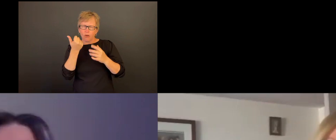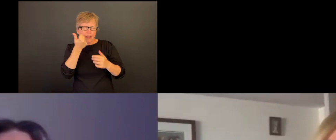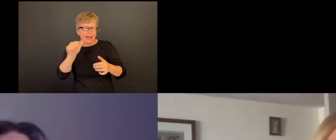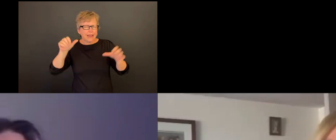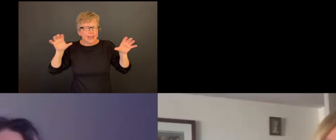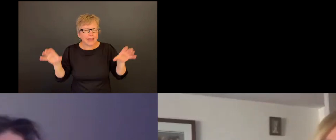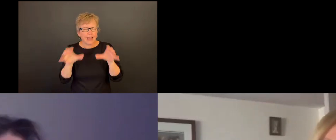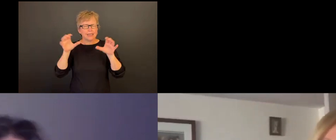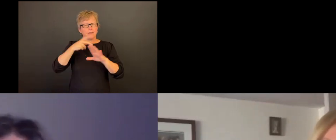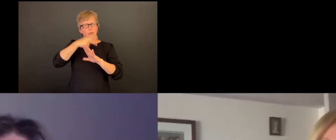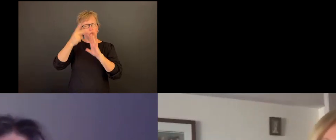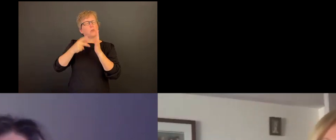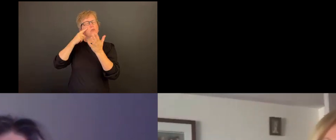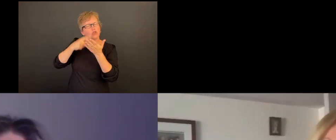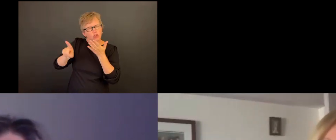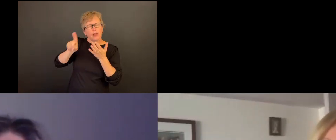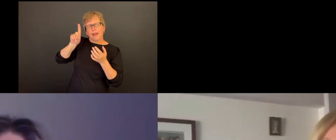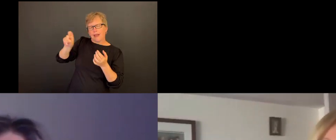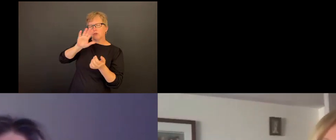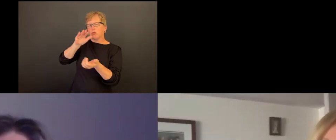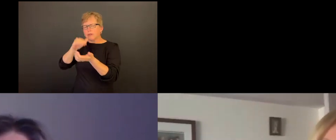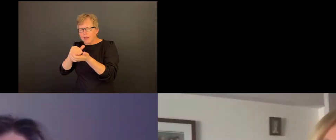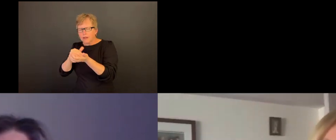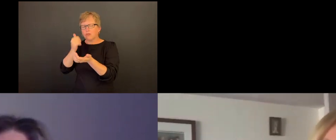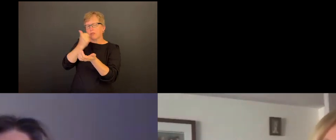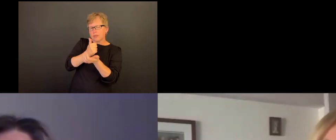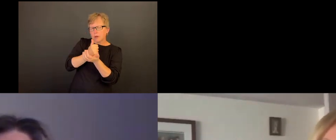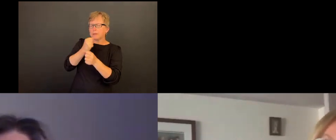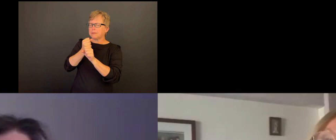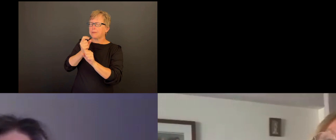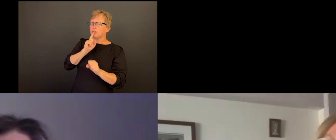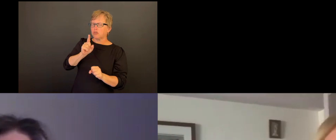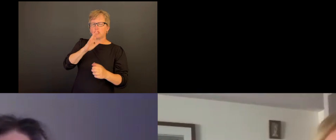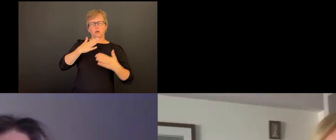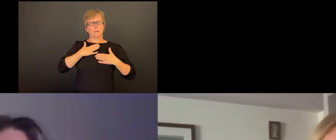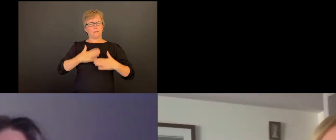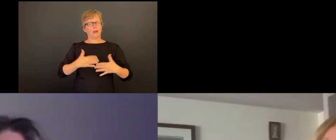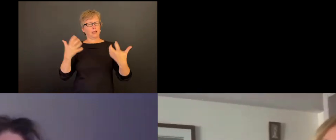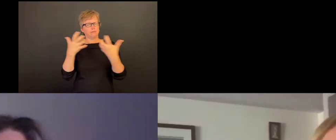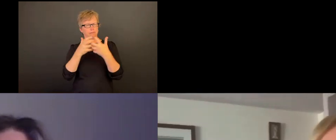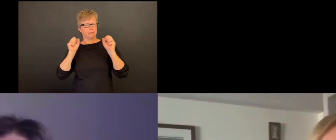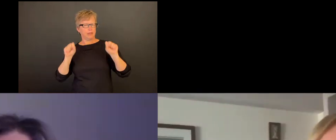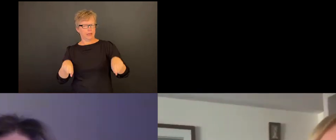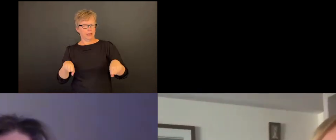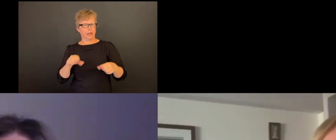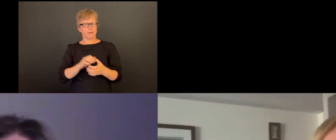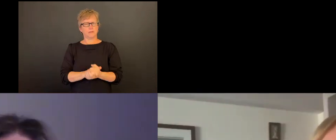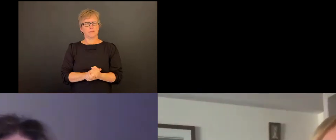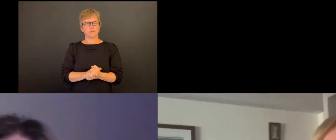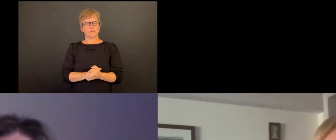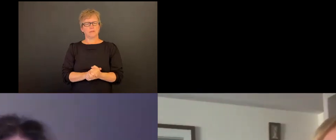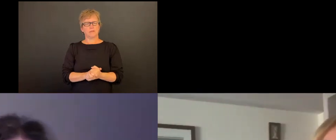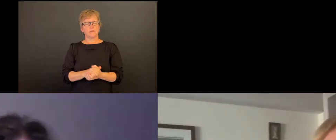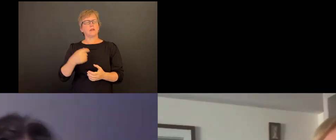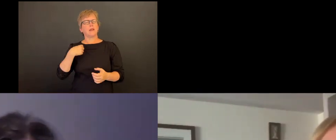be. And before you start any of these activity-based programs, you need to check with your healthcare professional to make sure that your body is equipped